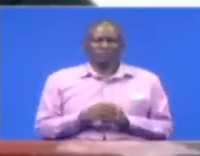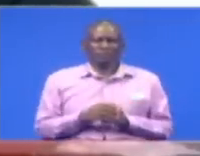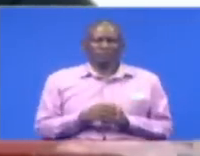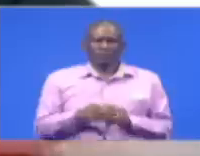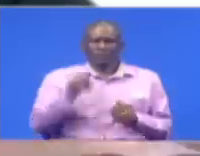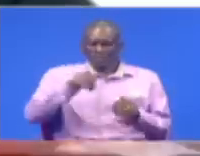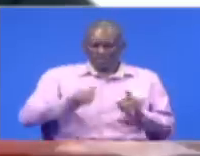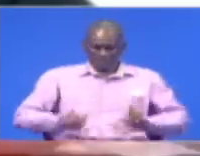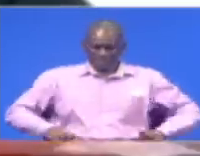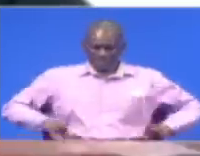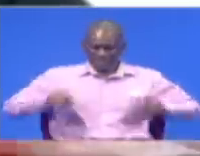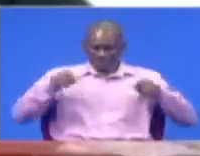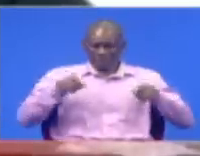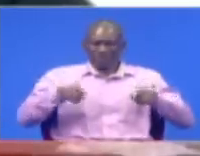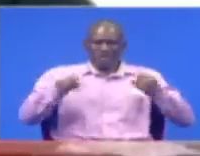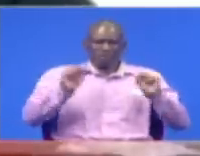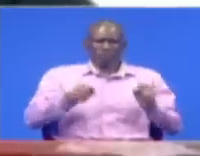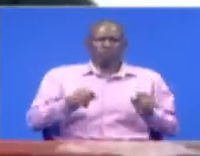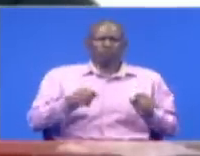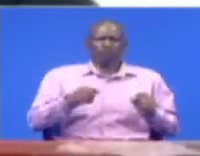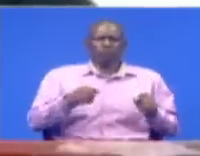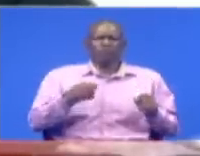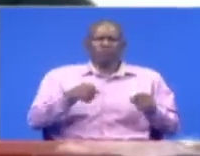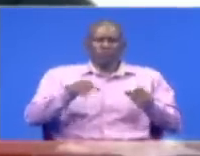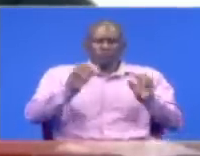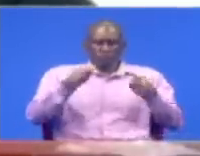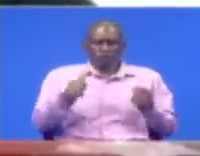that life may be taken away by